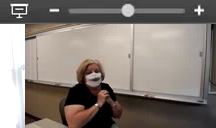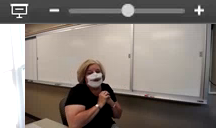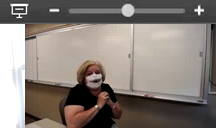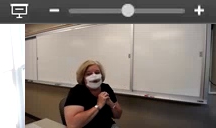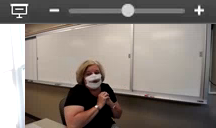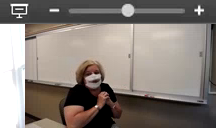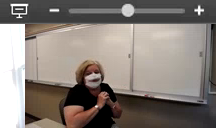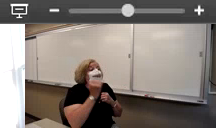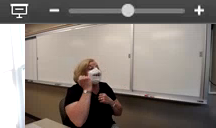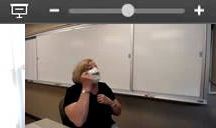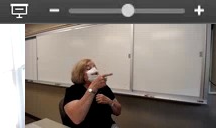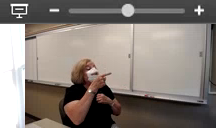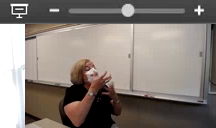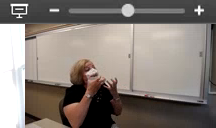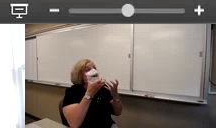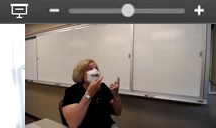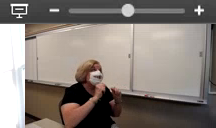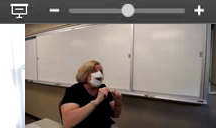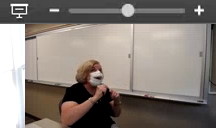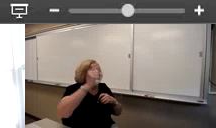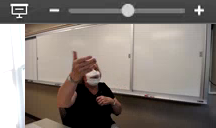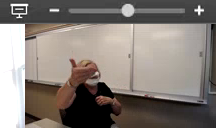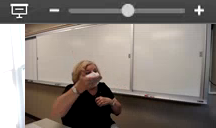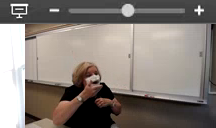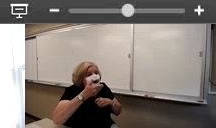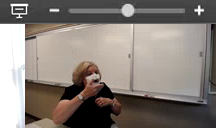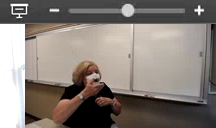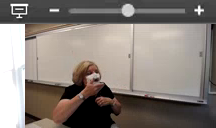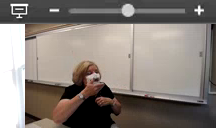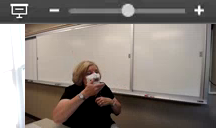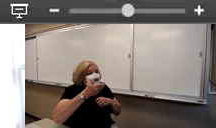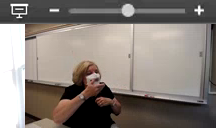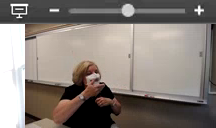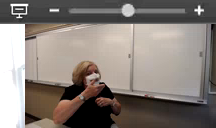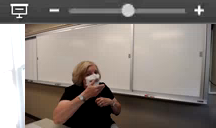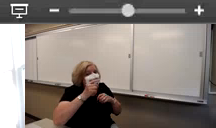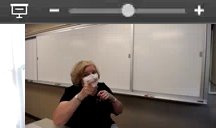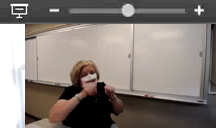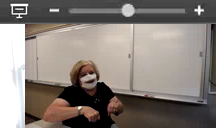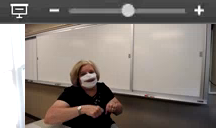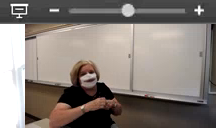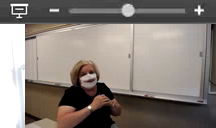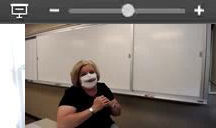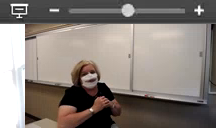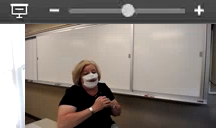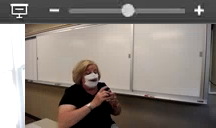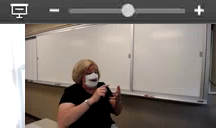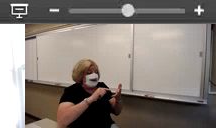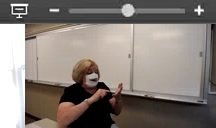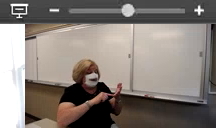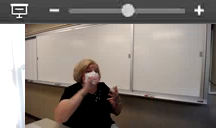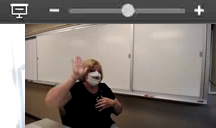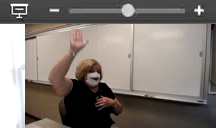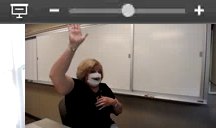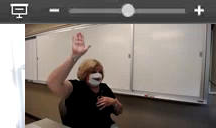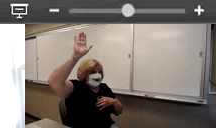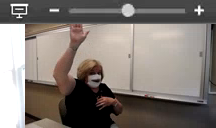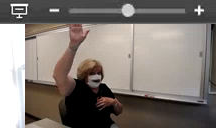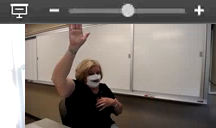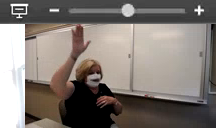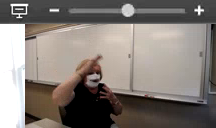So if you wanted to try, you could invite somebody as well within that. And then the raise your hand,